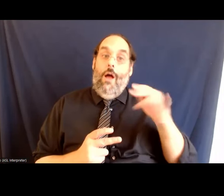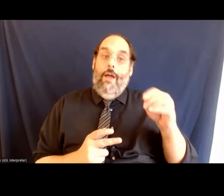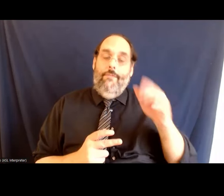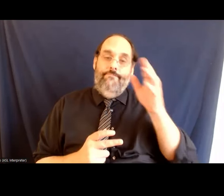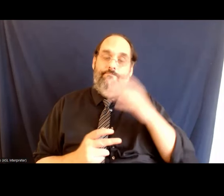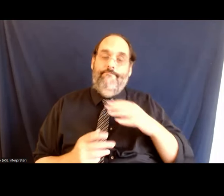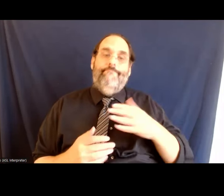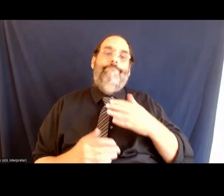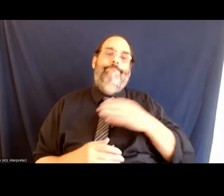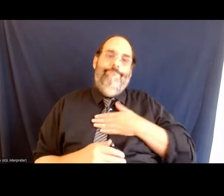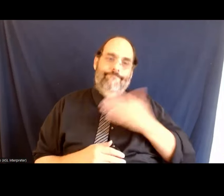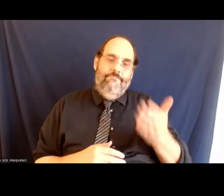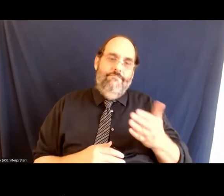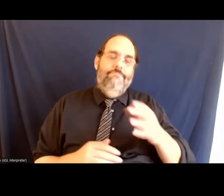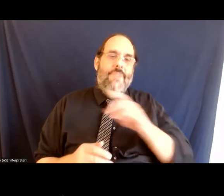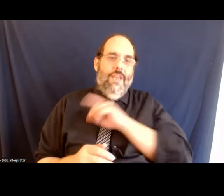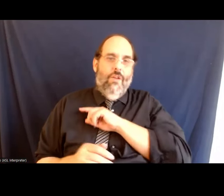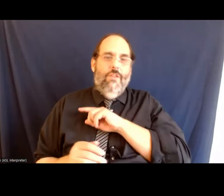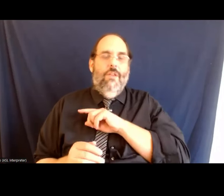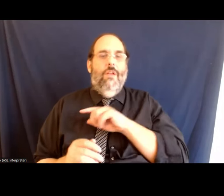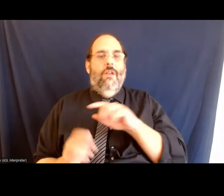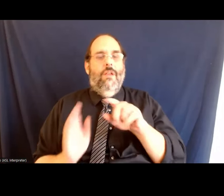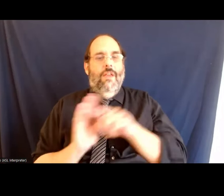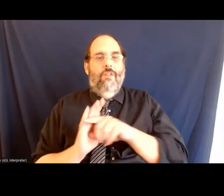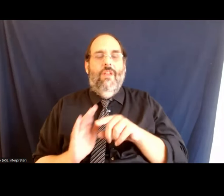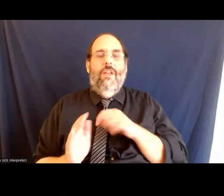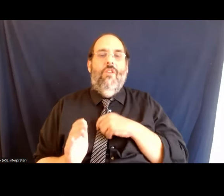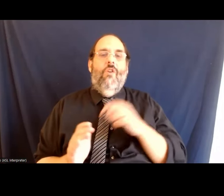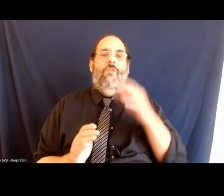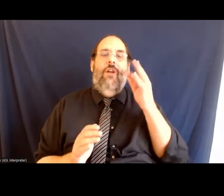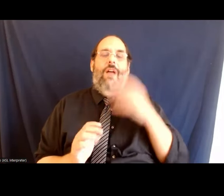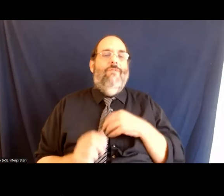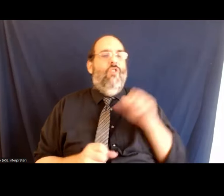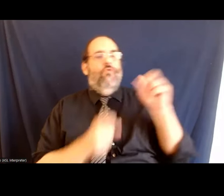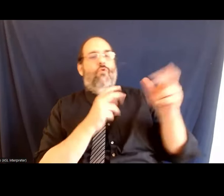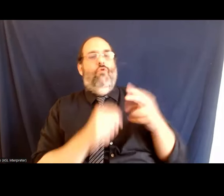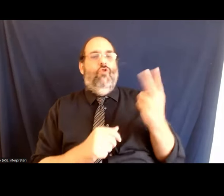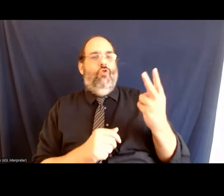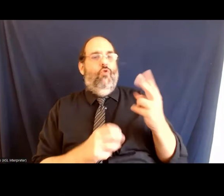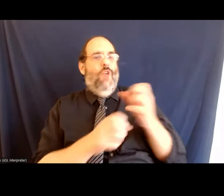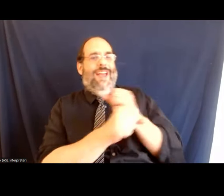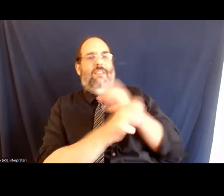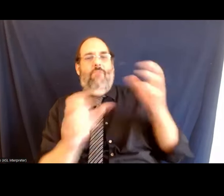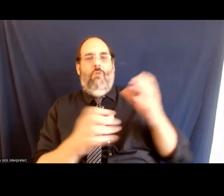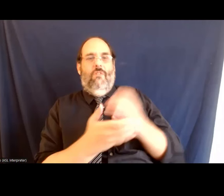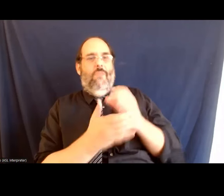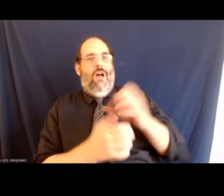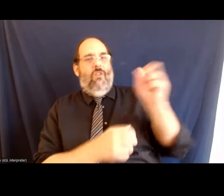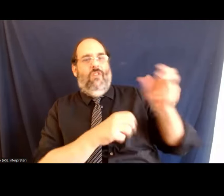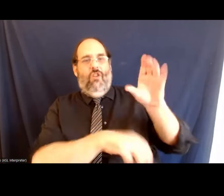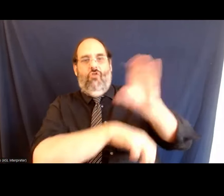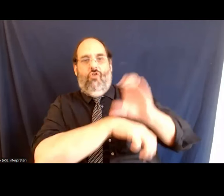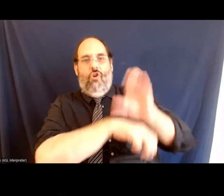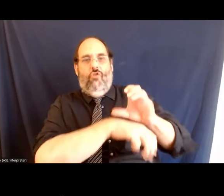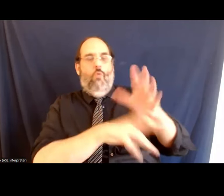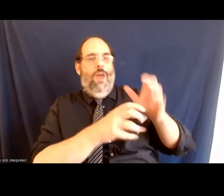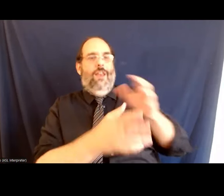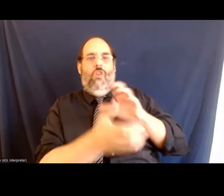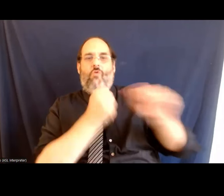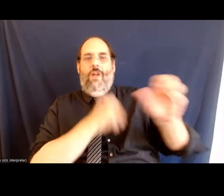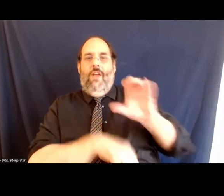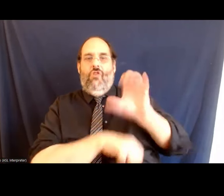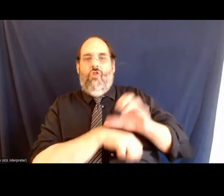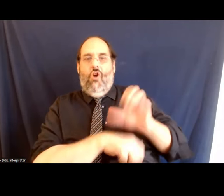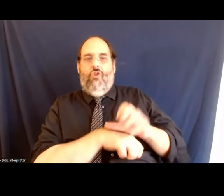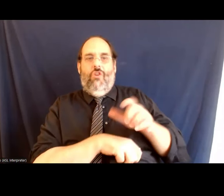pleaded guilty to federal charges after throwing 2 Molotov cocktails at a church, hoping to burn it to the ground because of